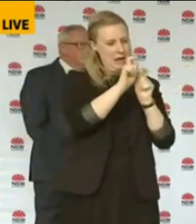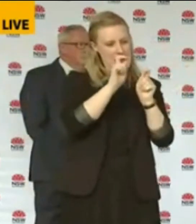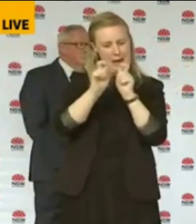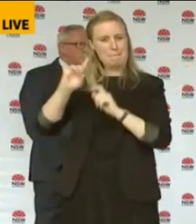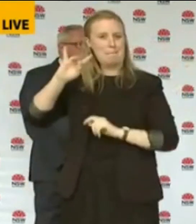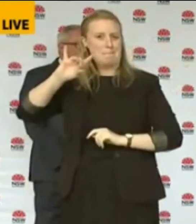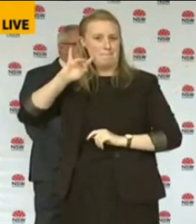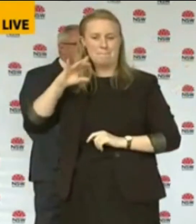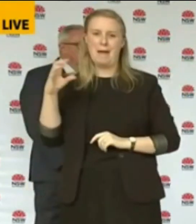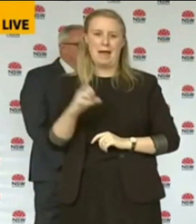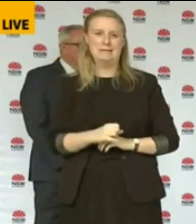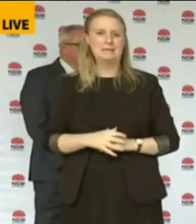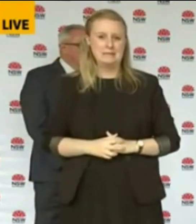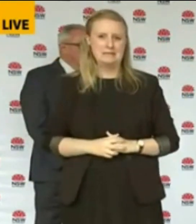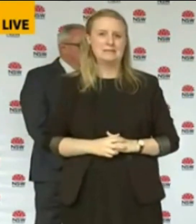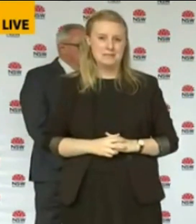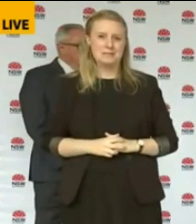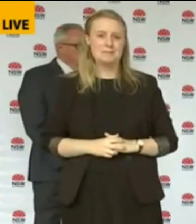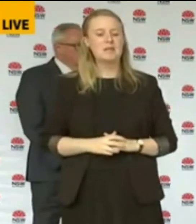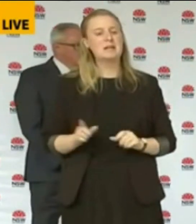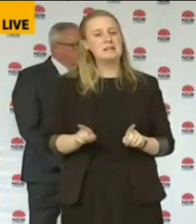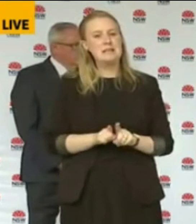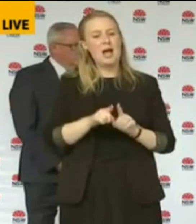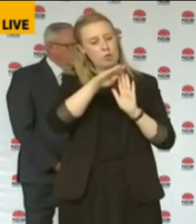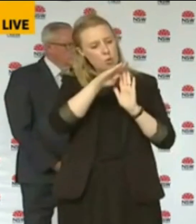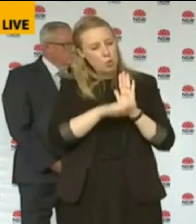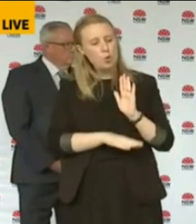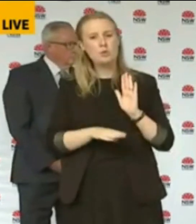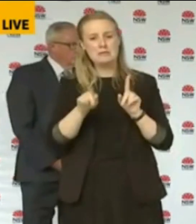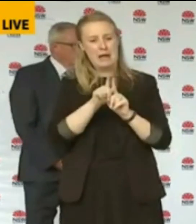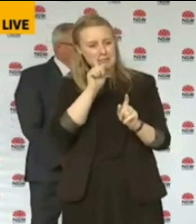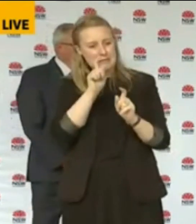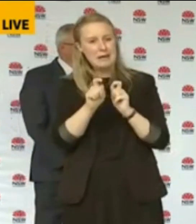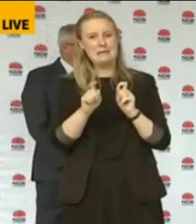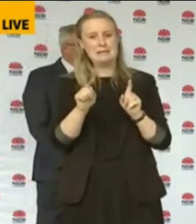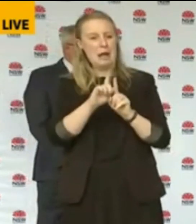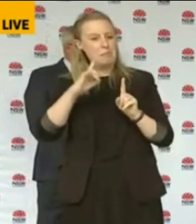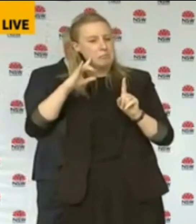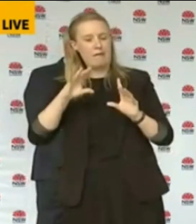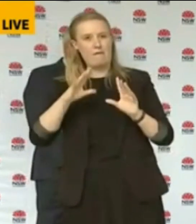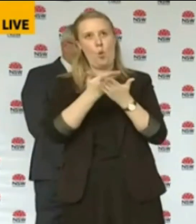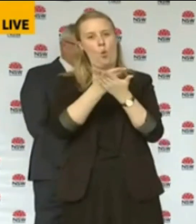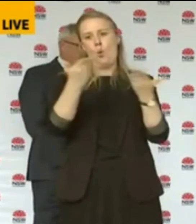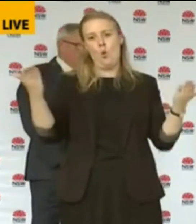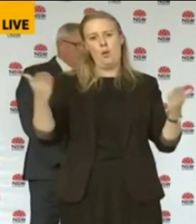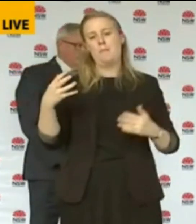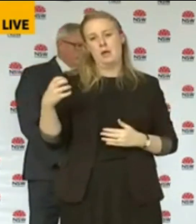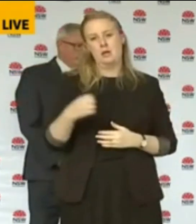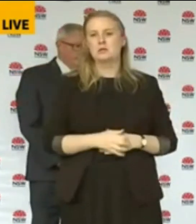precautions approach to making sure our infection control, prevention and control is just at the highest bar we can do. I think